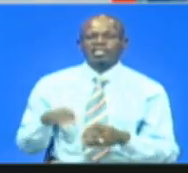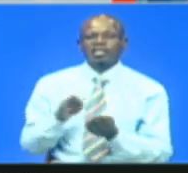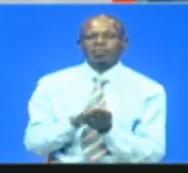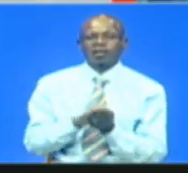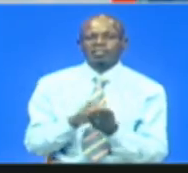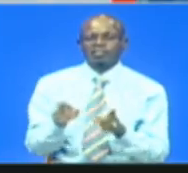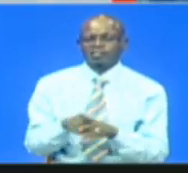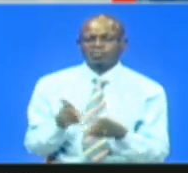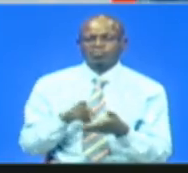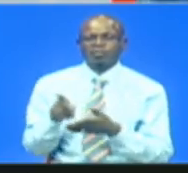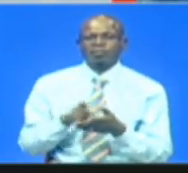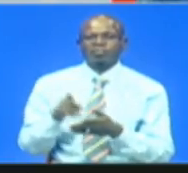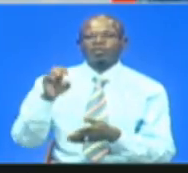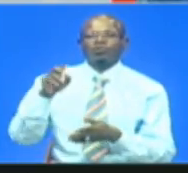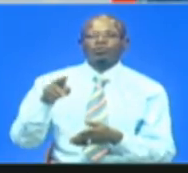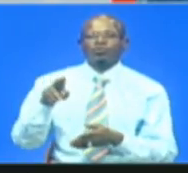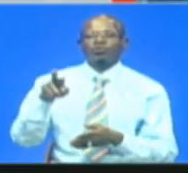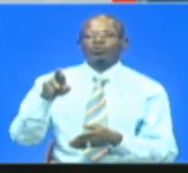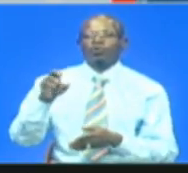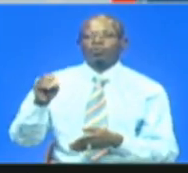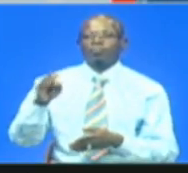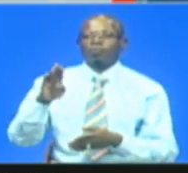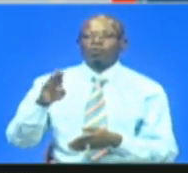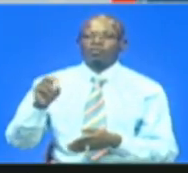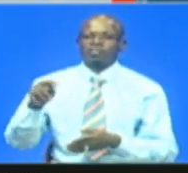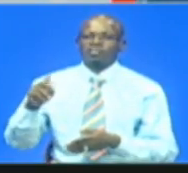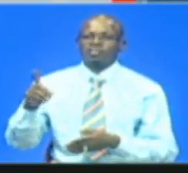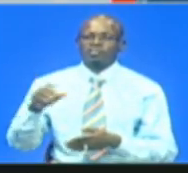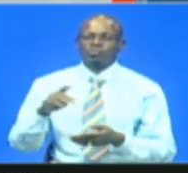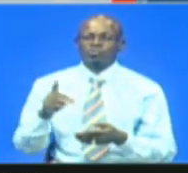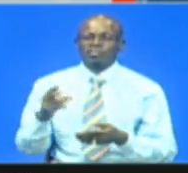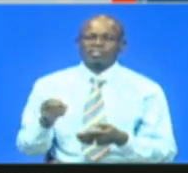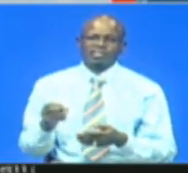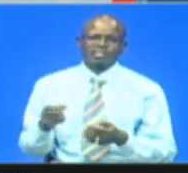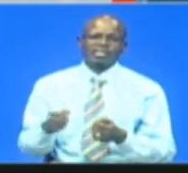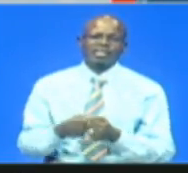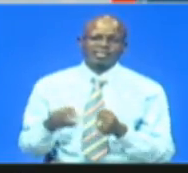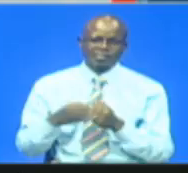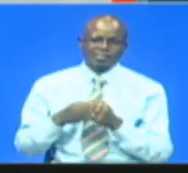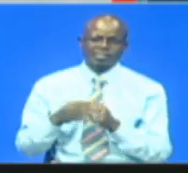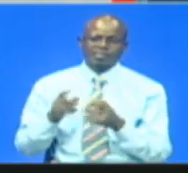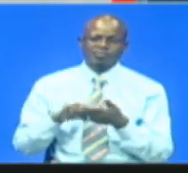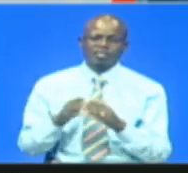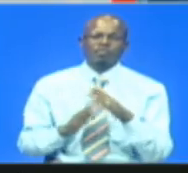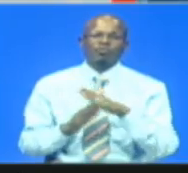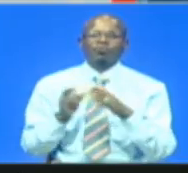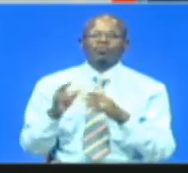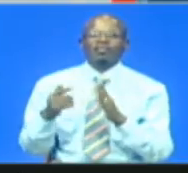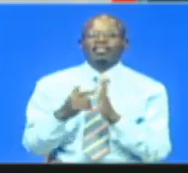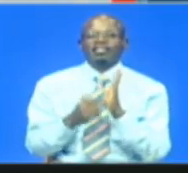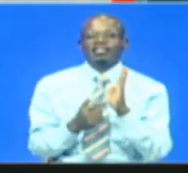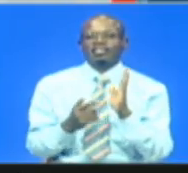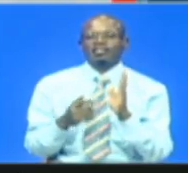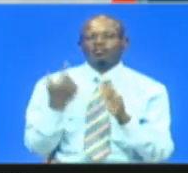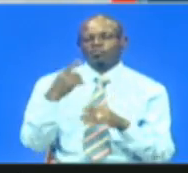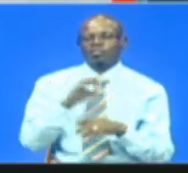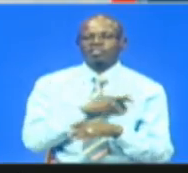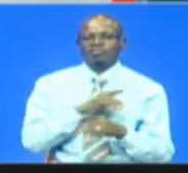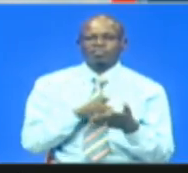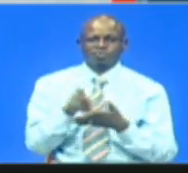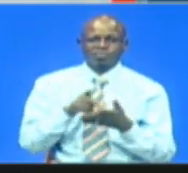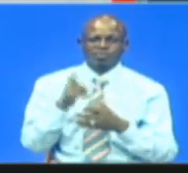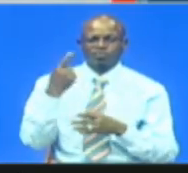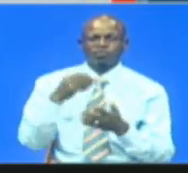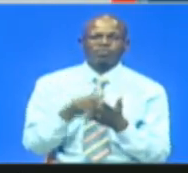Eurobonds issued in 2014 and 2018 topped the list, accounting for 46% of all interest payments scheduled for the financial